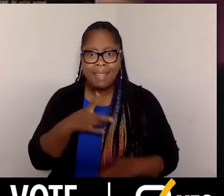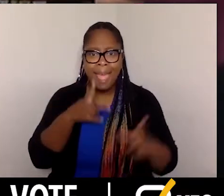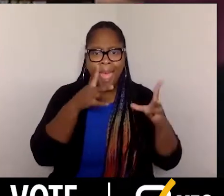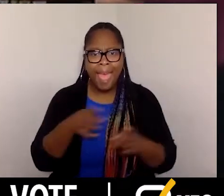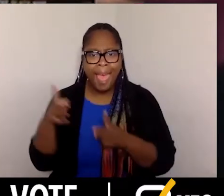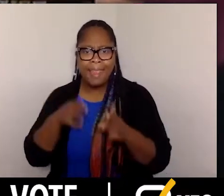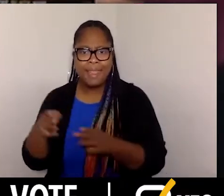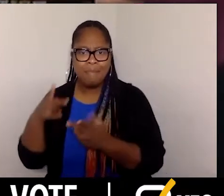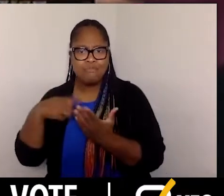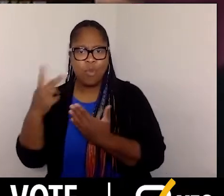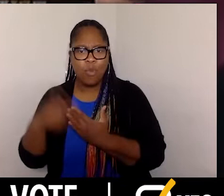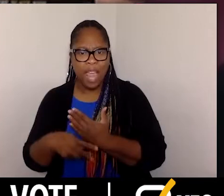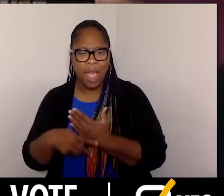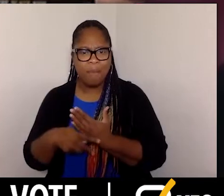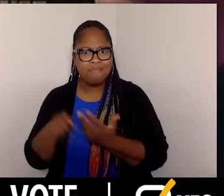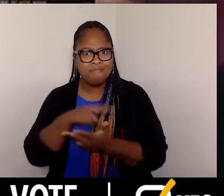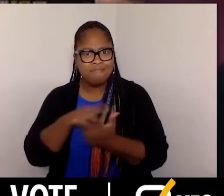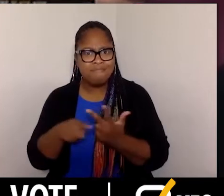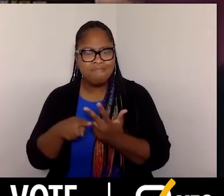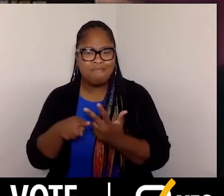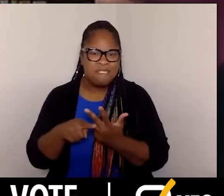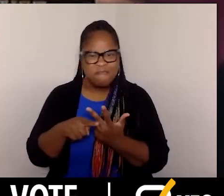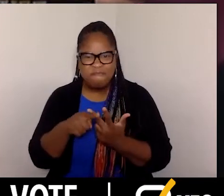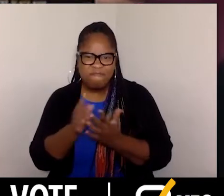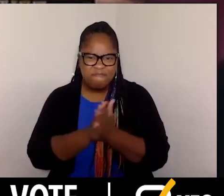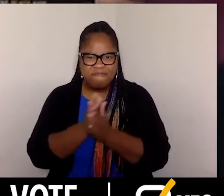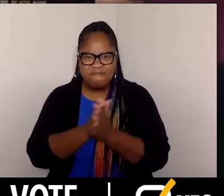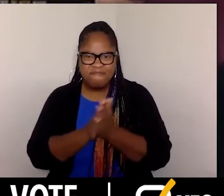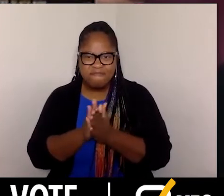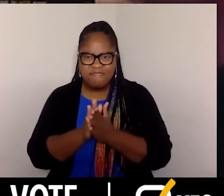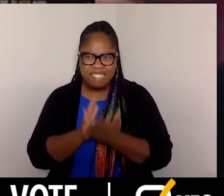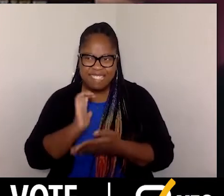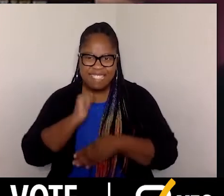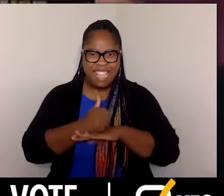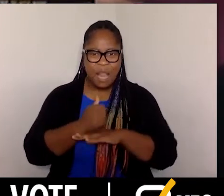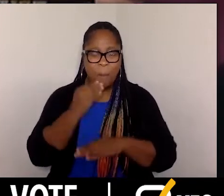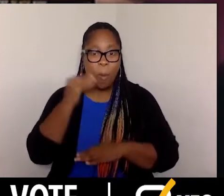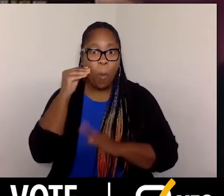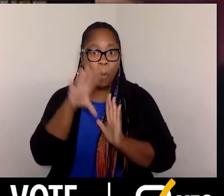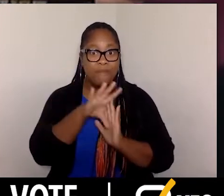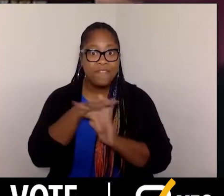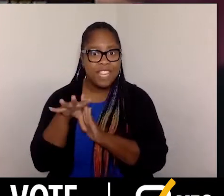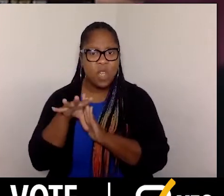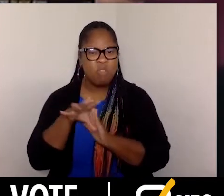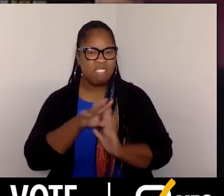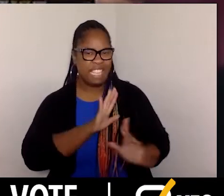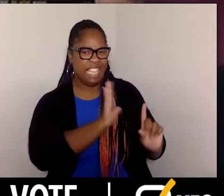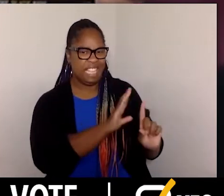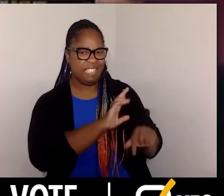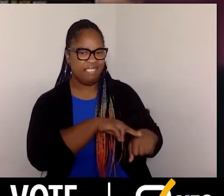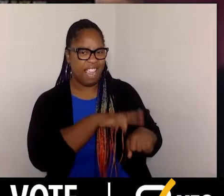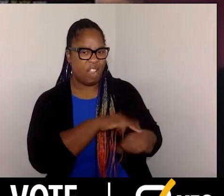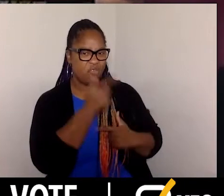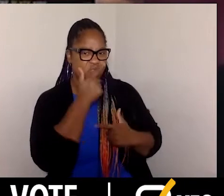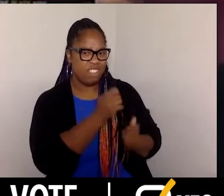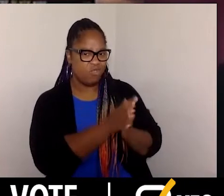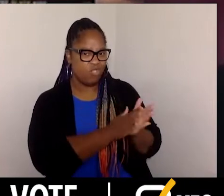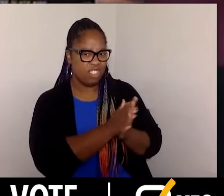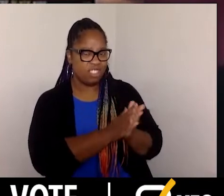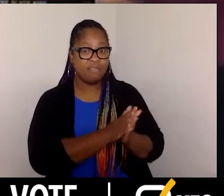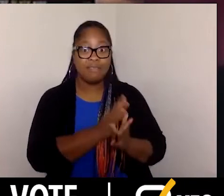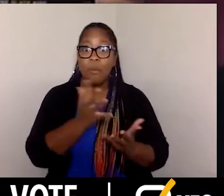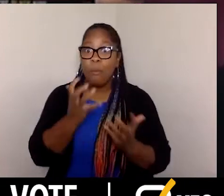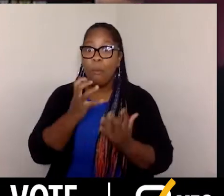see if he could build on his natural interest in making home videos to create something innovative for